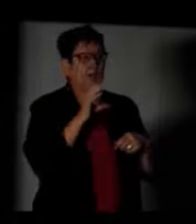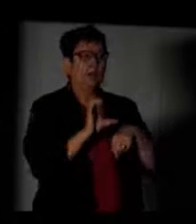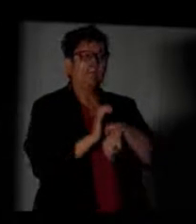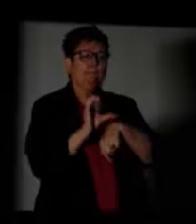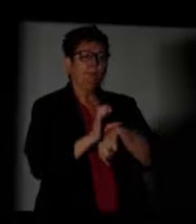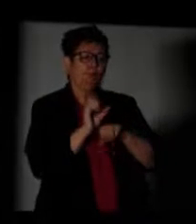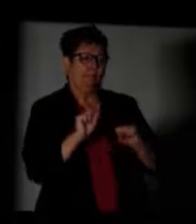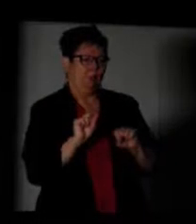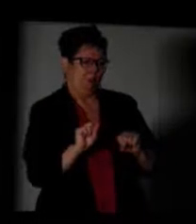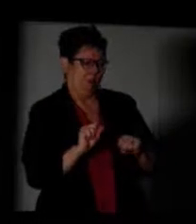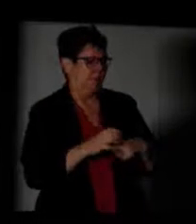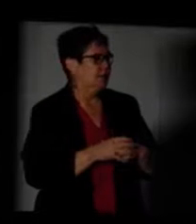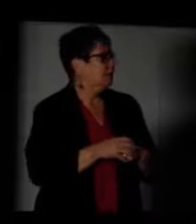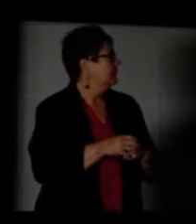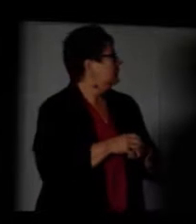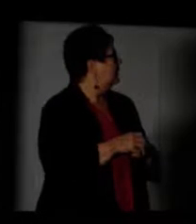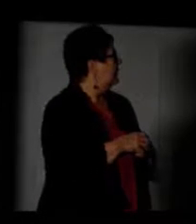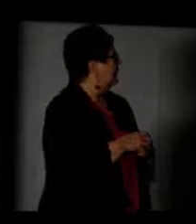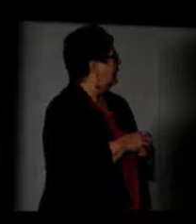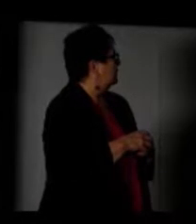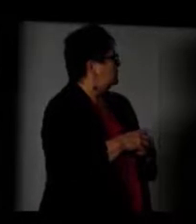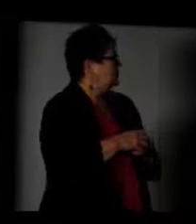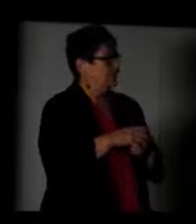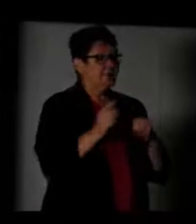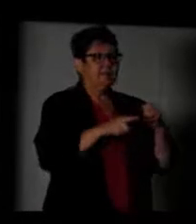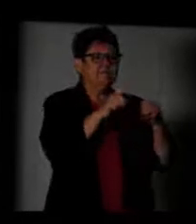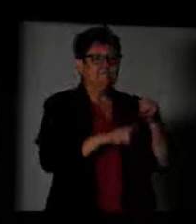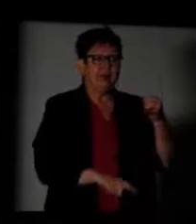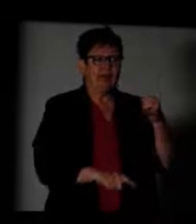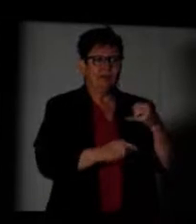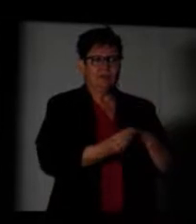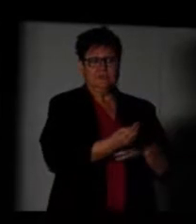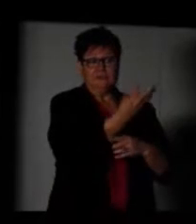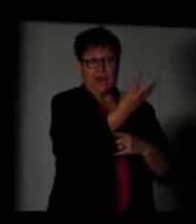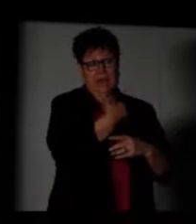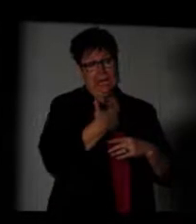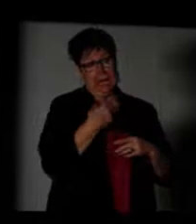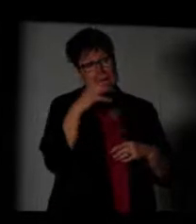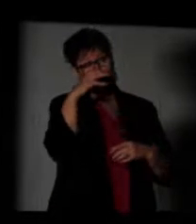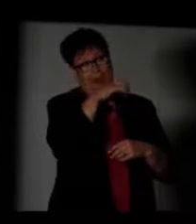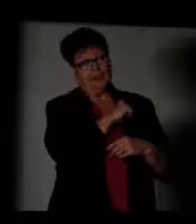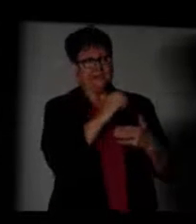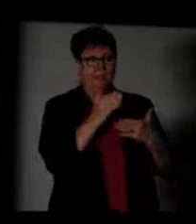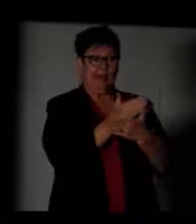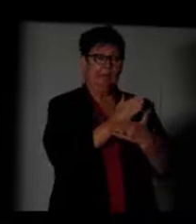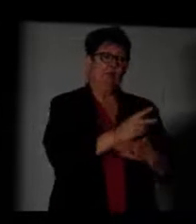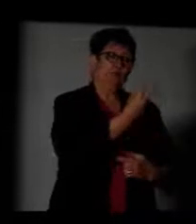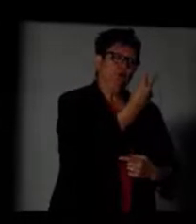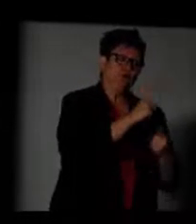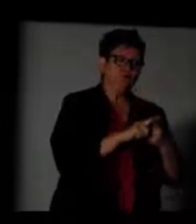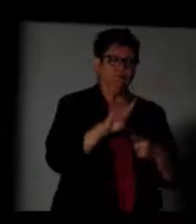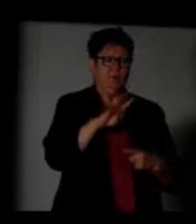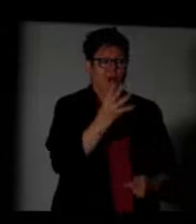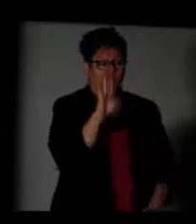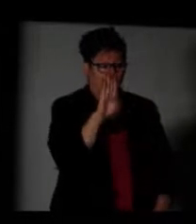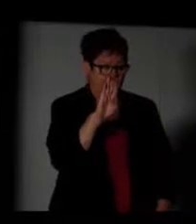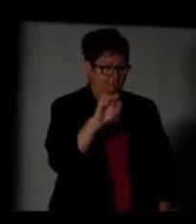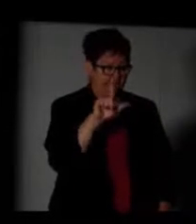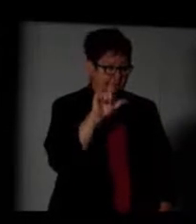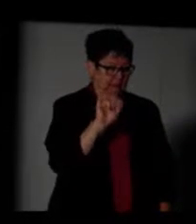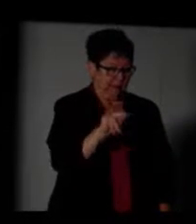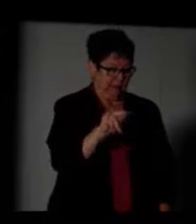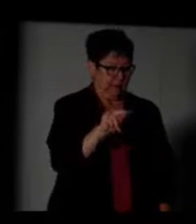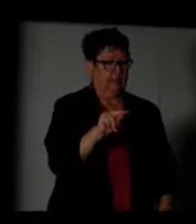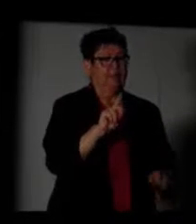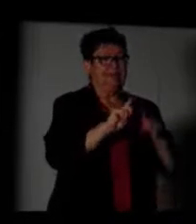computable. As you'll see in the final slide, I would estimate at the moment there's between 2 and 4 billion specimens